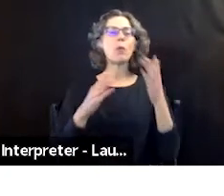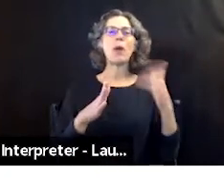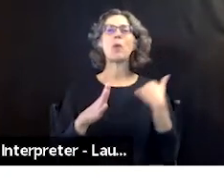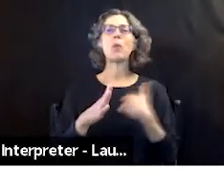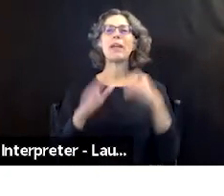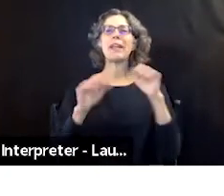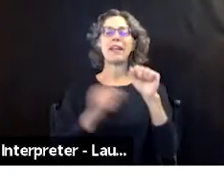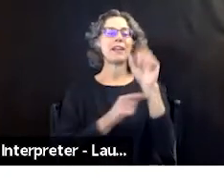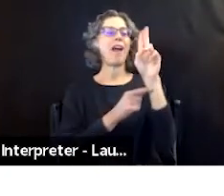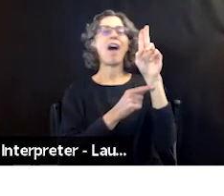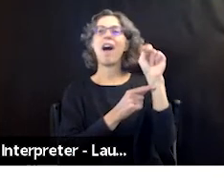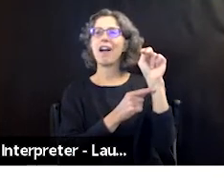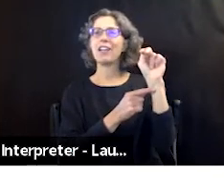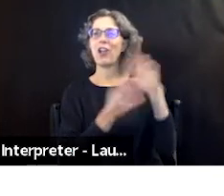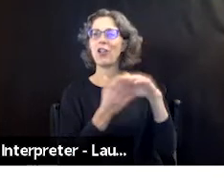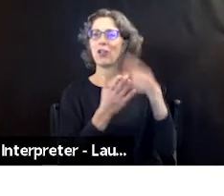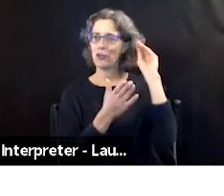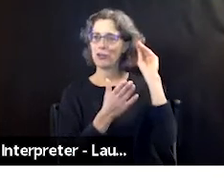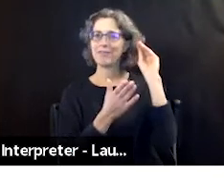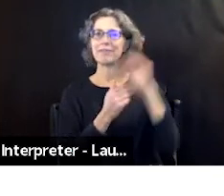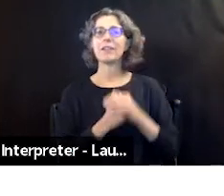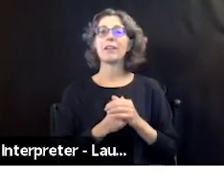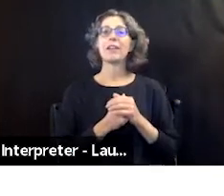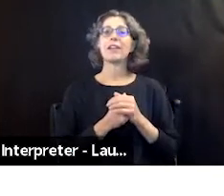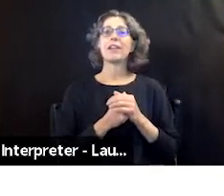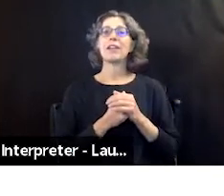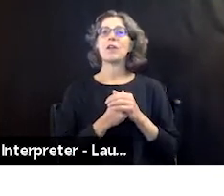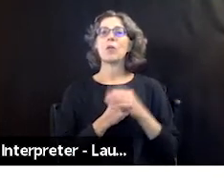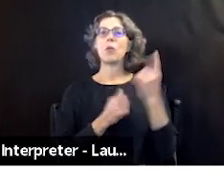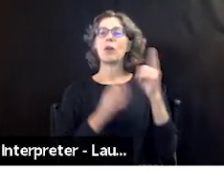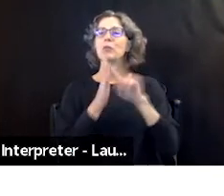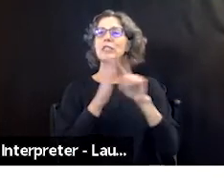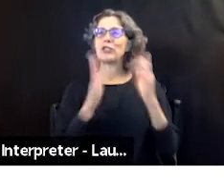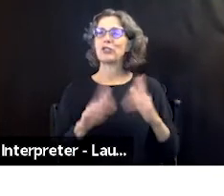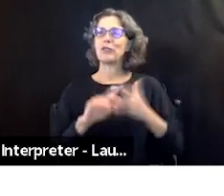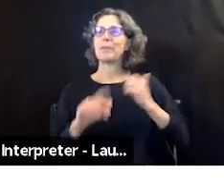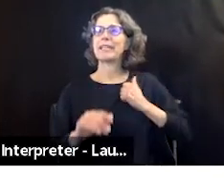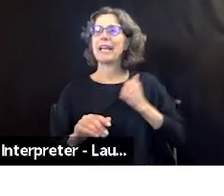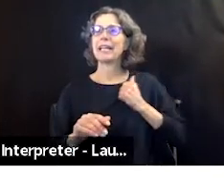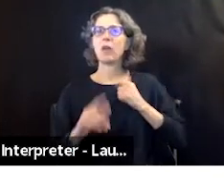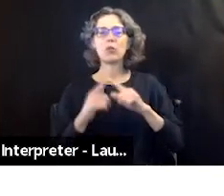unlearn. According to Shelley Moore, a Canadian teacher and researcher who advocates for